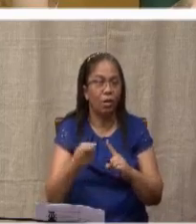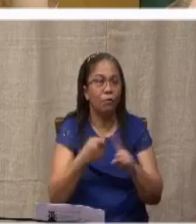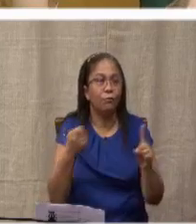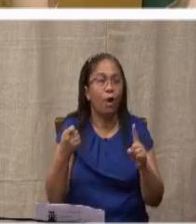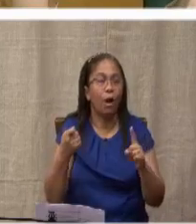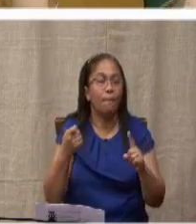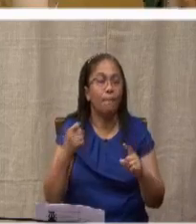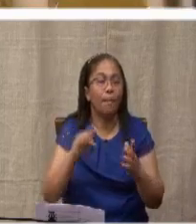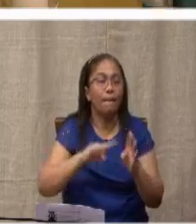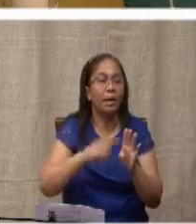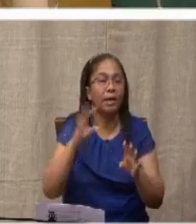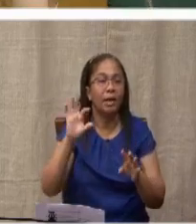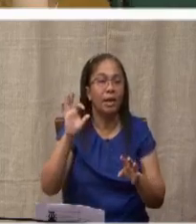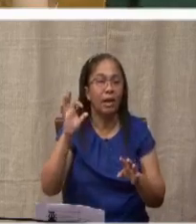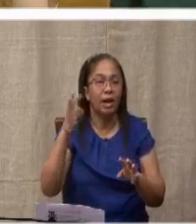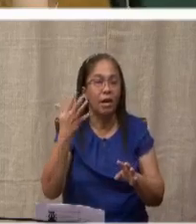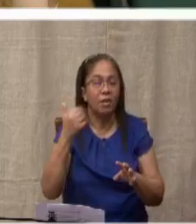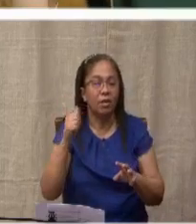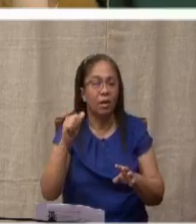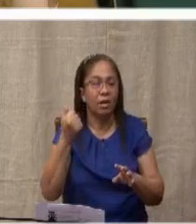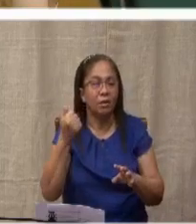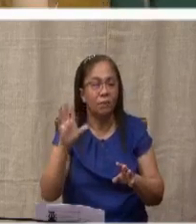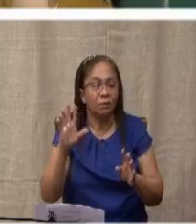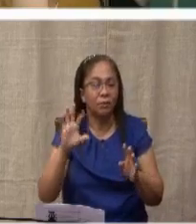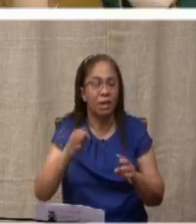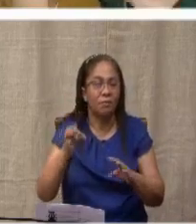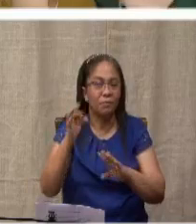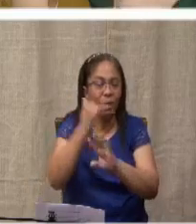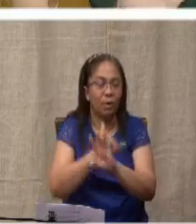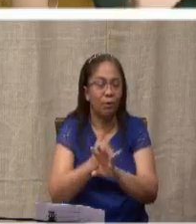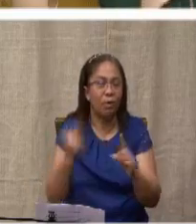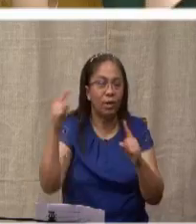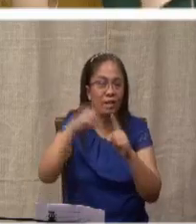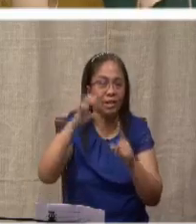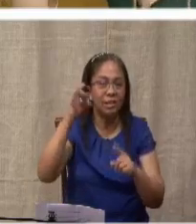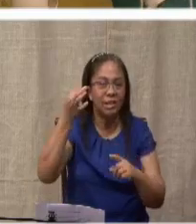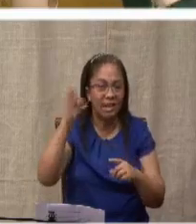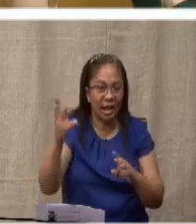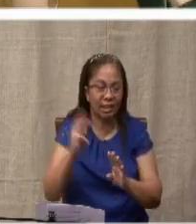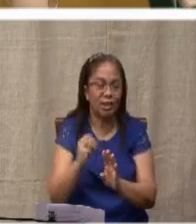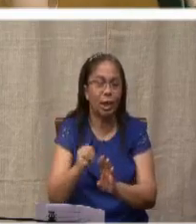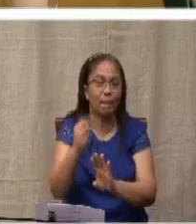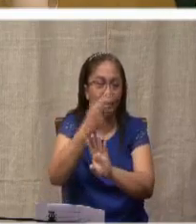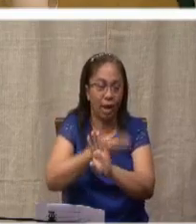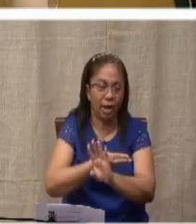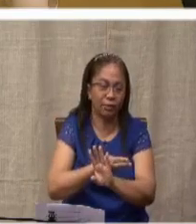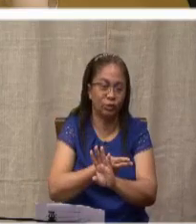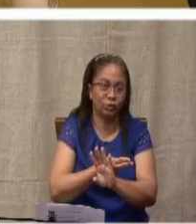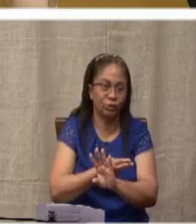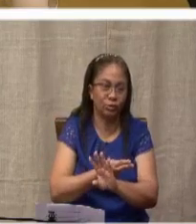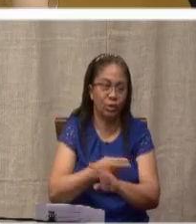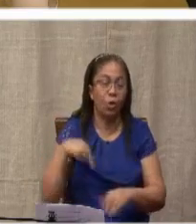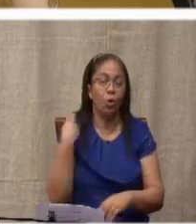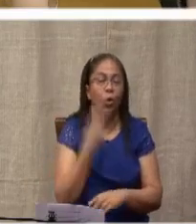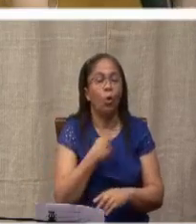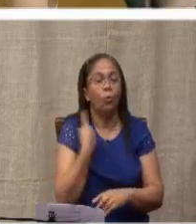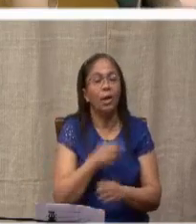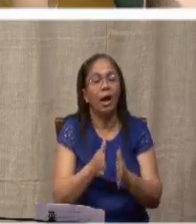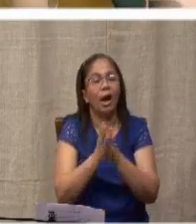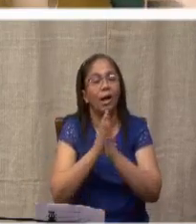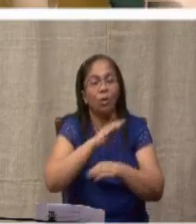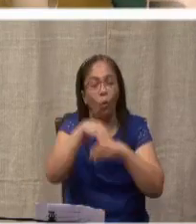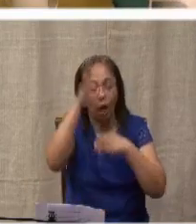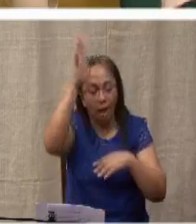the 15th of february to the 19th of march we are asking that that we have the men in our our